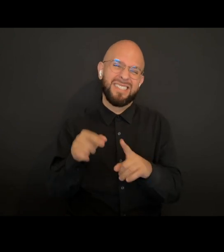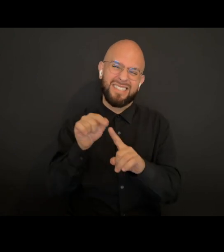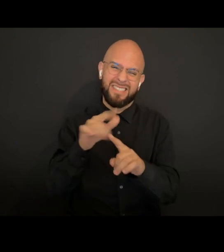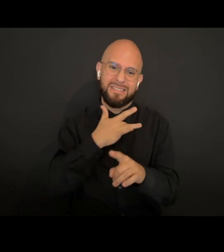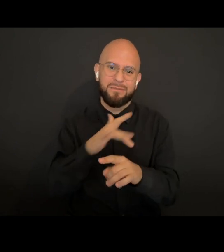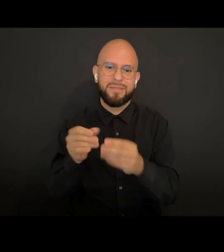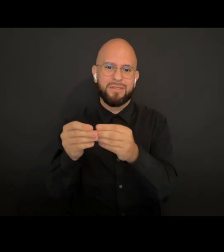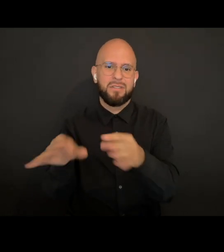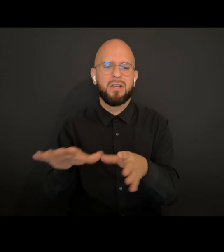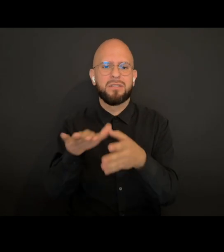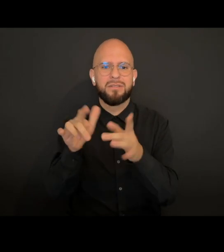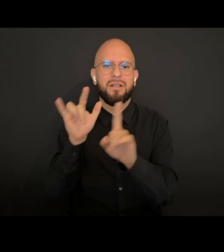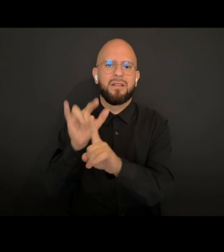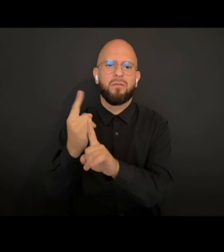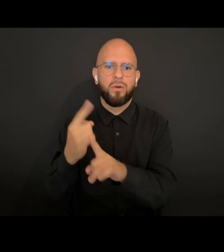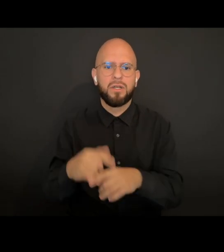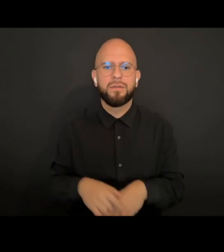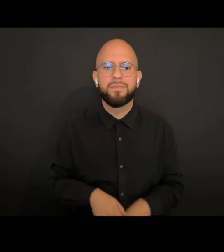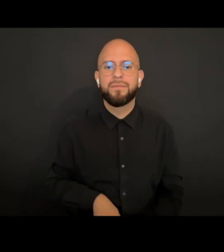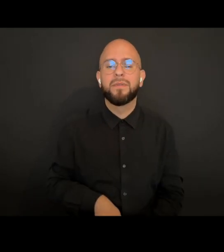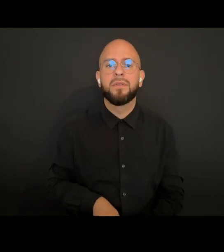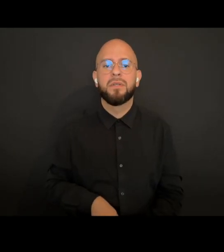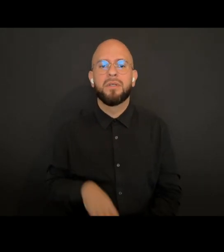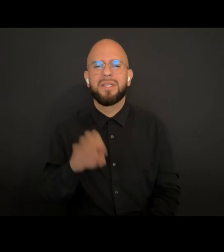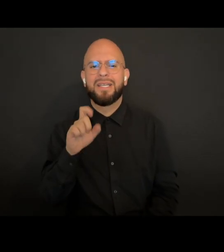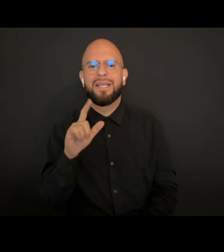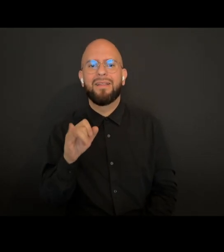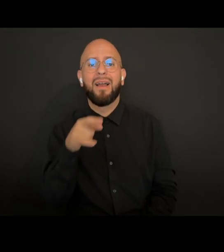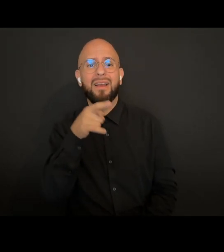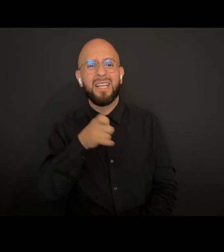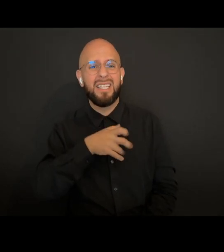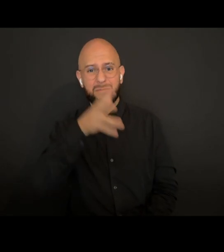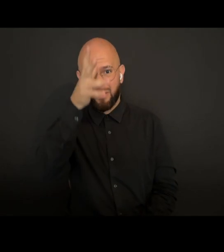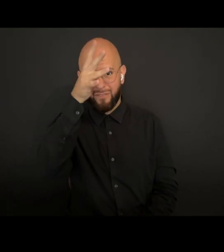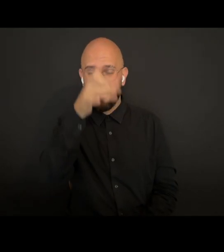one. He was my father and I loved him.